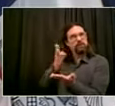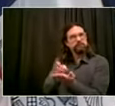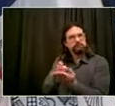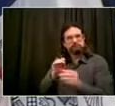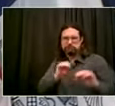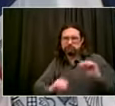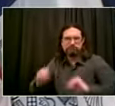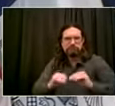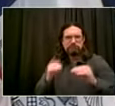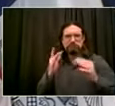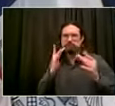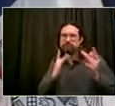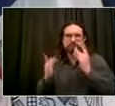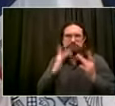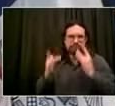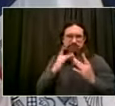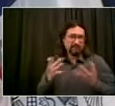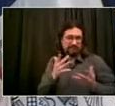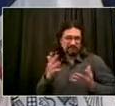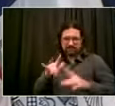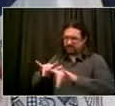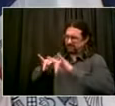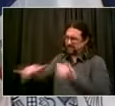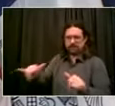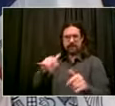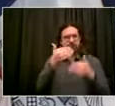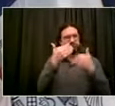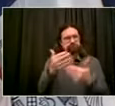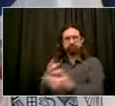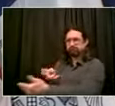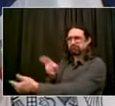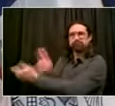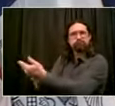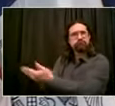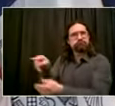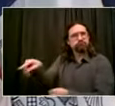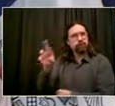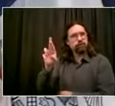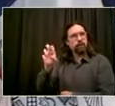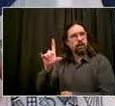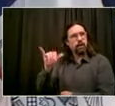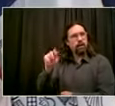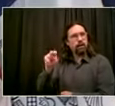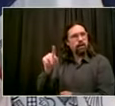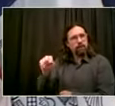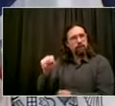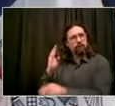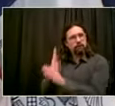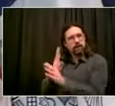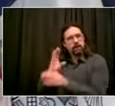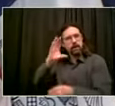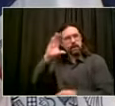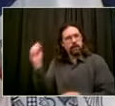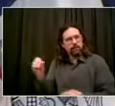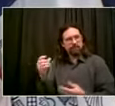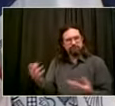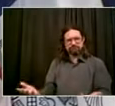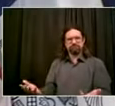that certainly led me to believe this was good policy, and we saw this with the work of our custodial services team as well.